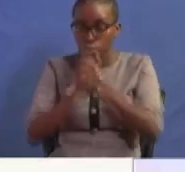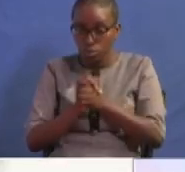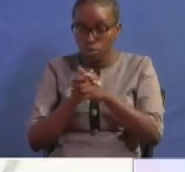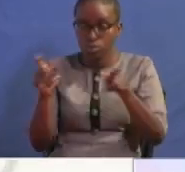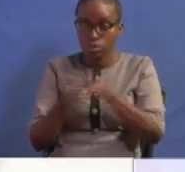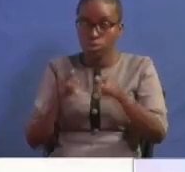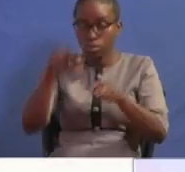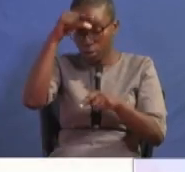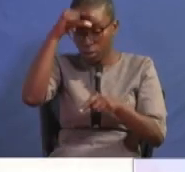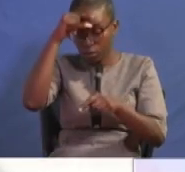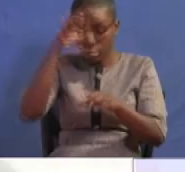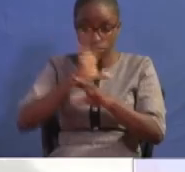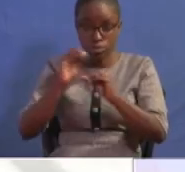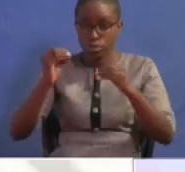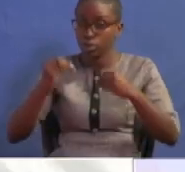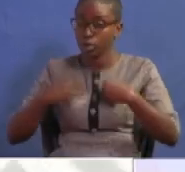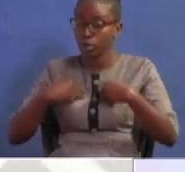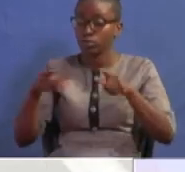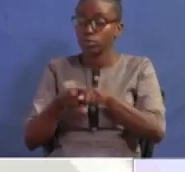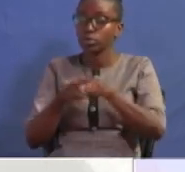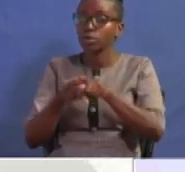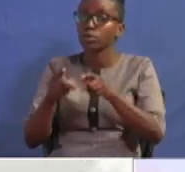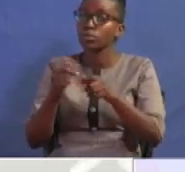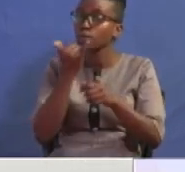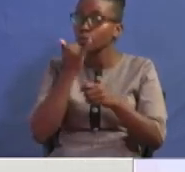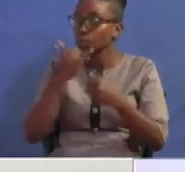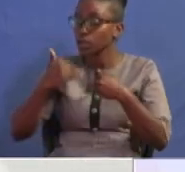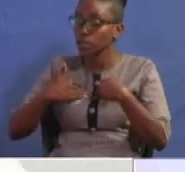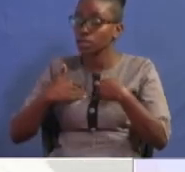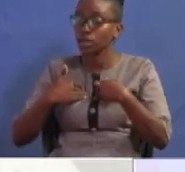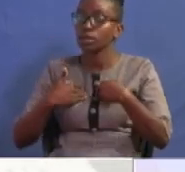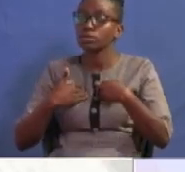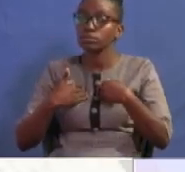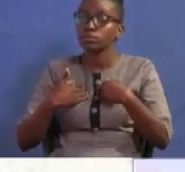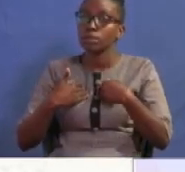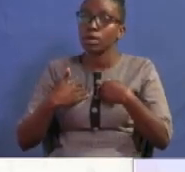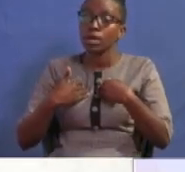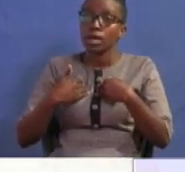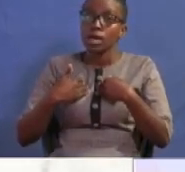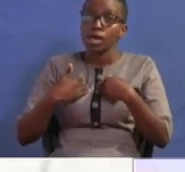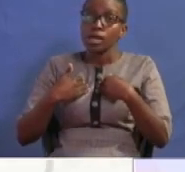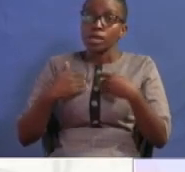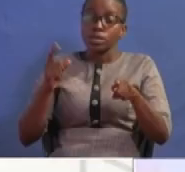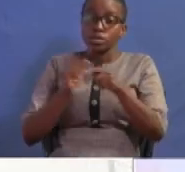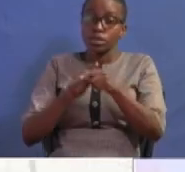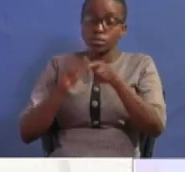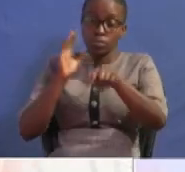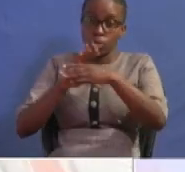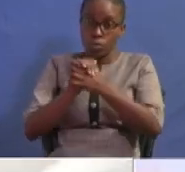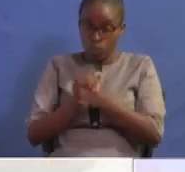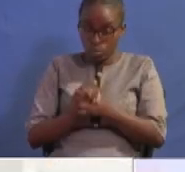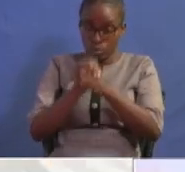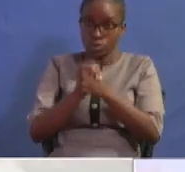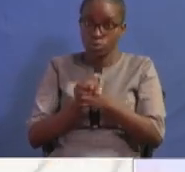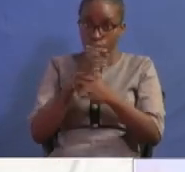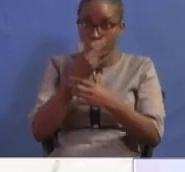government will not tolerate any limitations that compromise on fundamental worship or fundamental